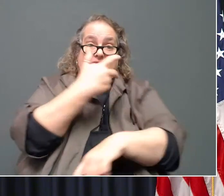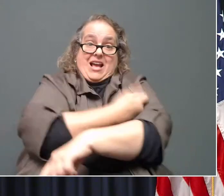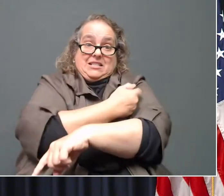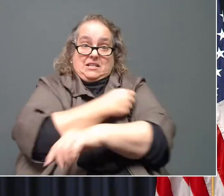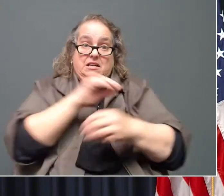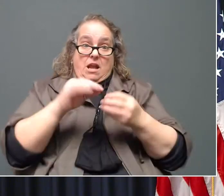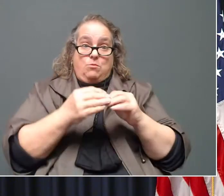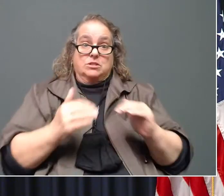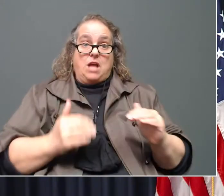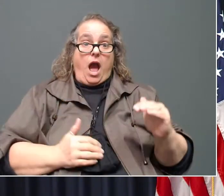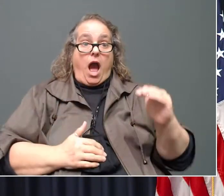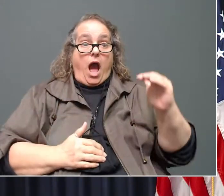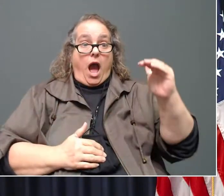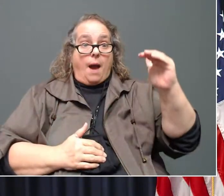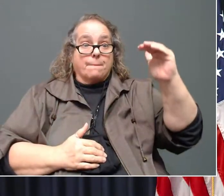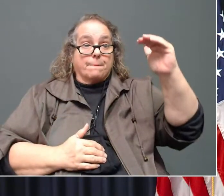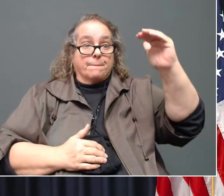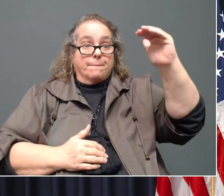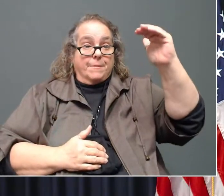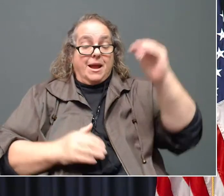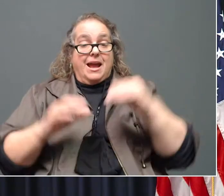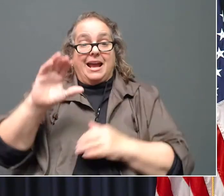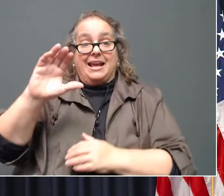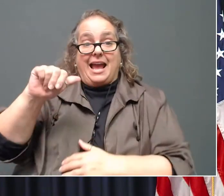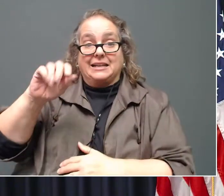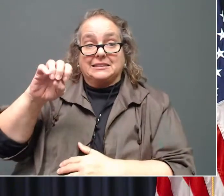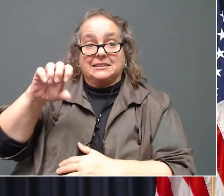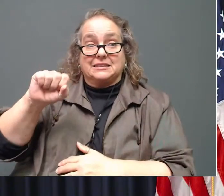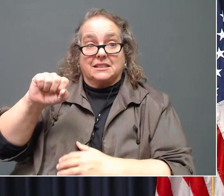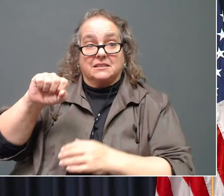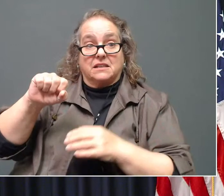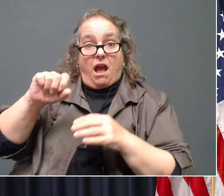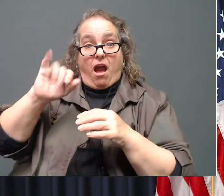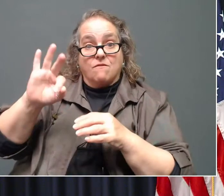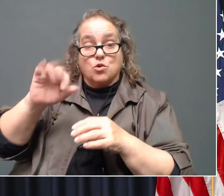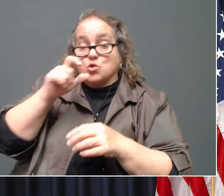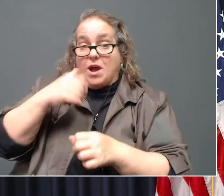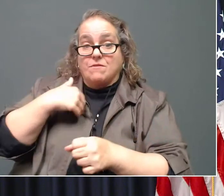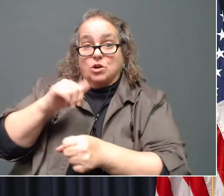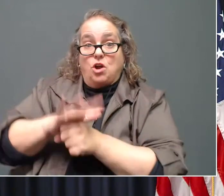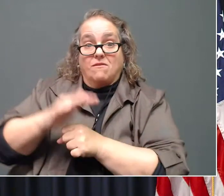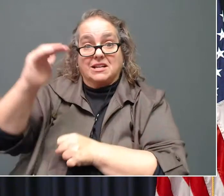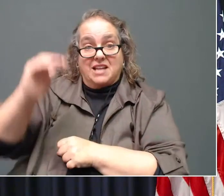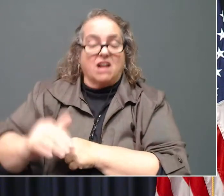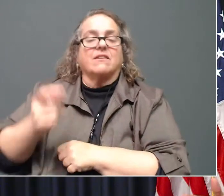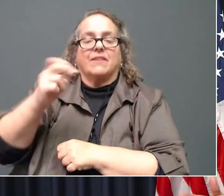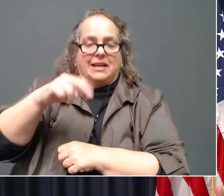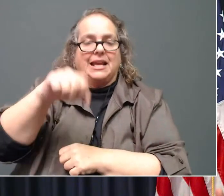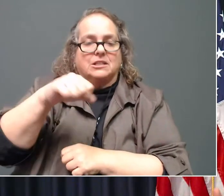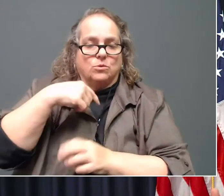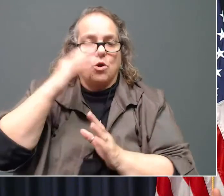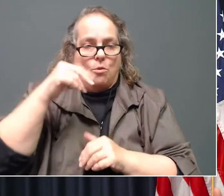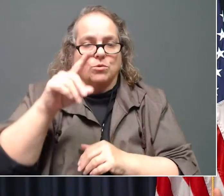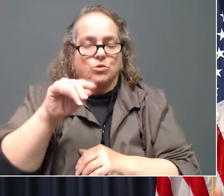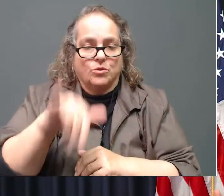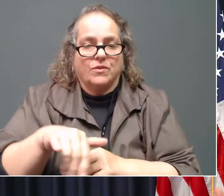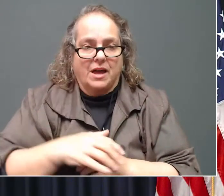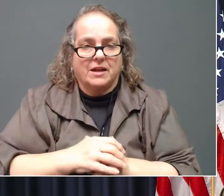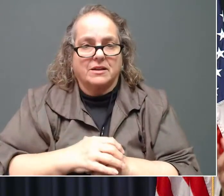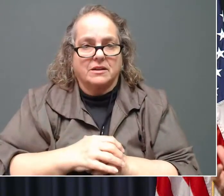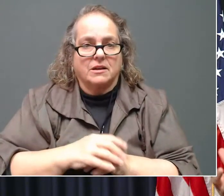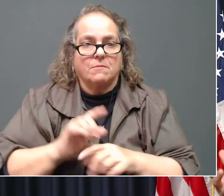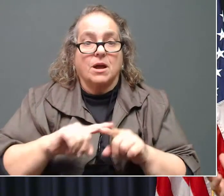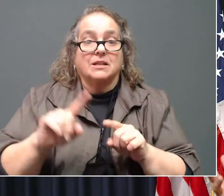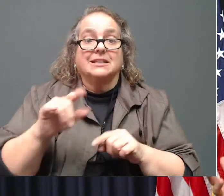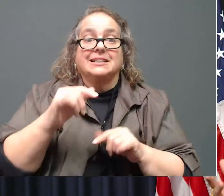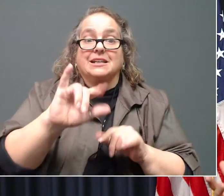cases going down. And if that continues to happen, then yes, we hope to do that. Now, where we still are, if you bring up the stair stepper chart, is